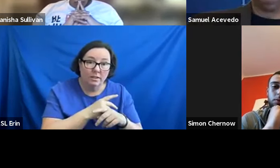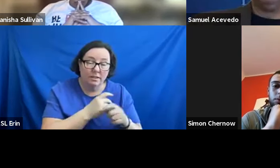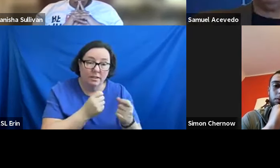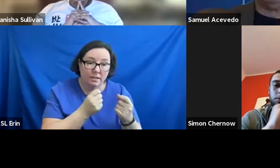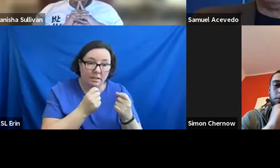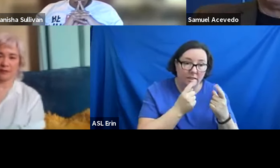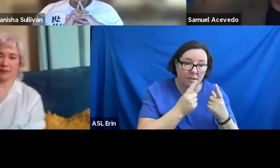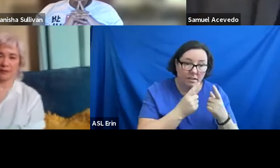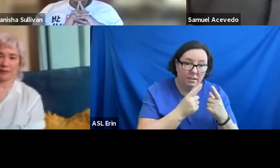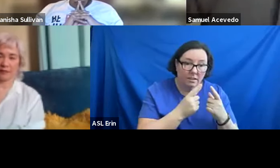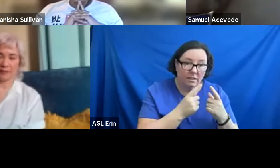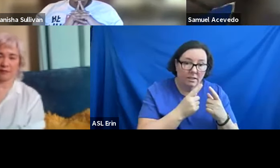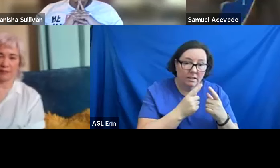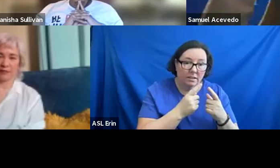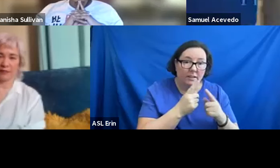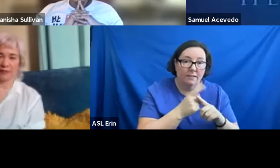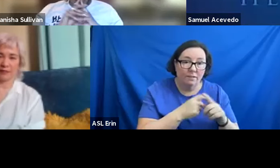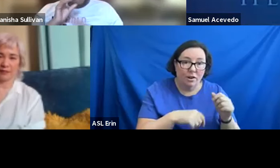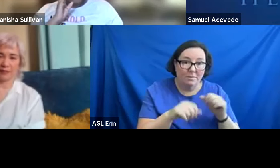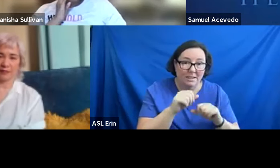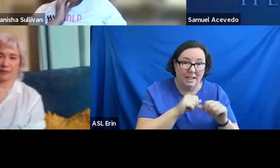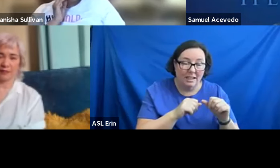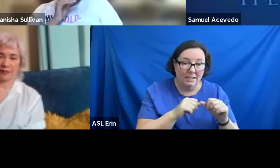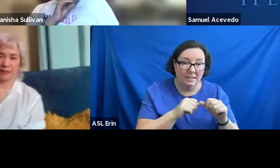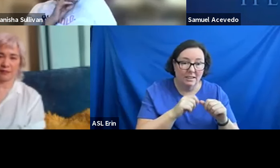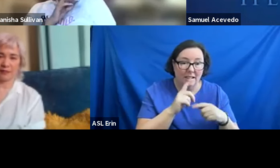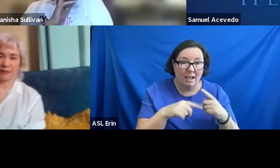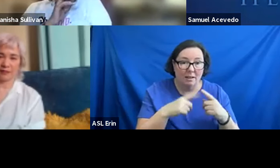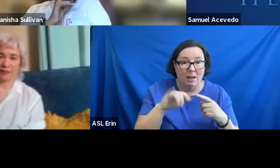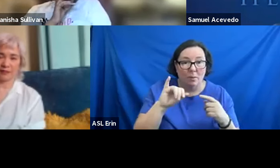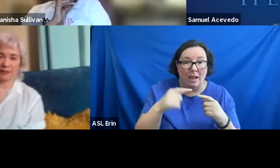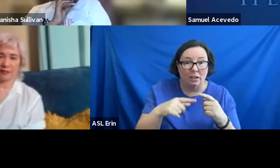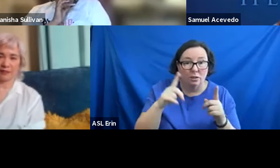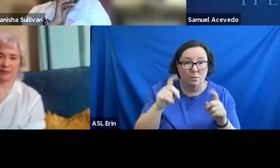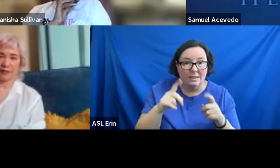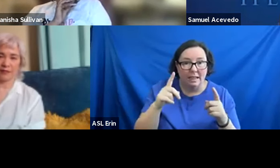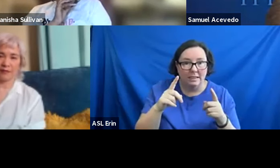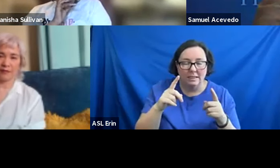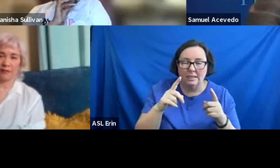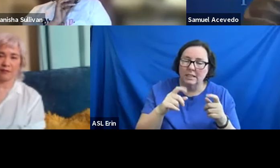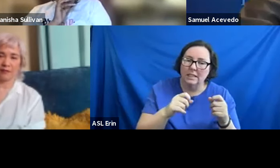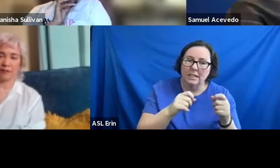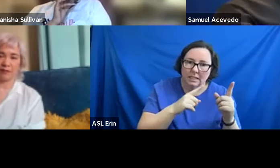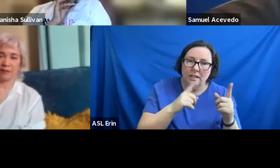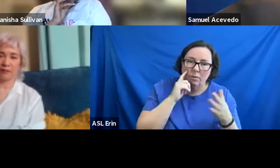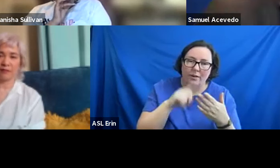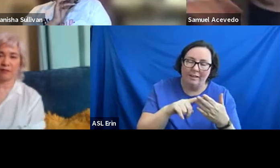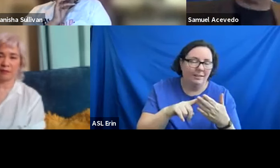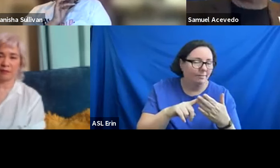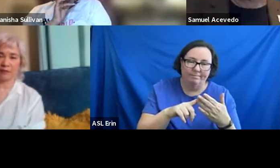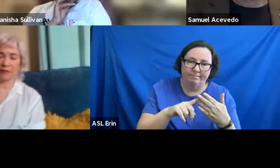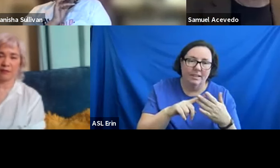understandings among scientists about IQ testing, but we just